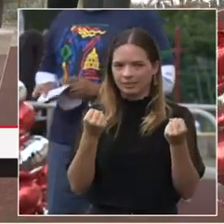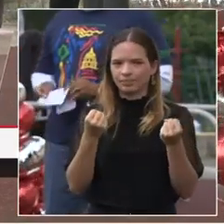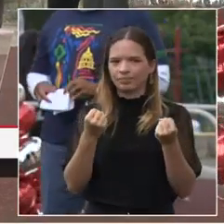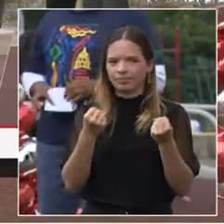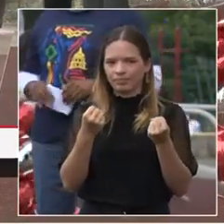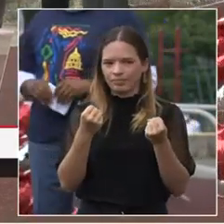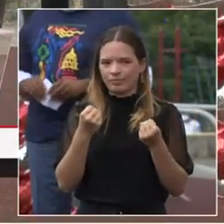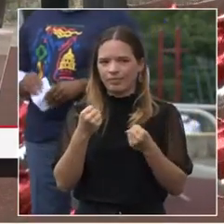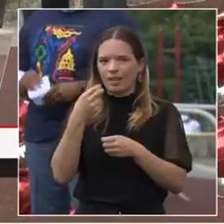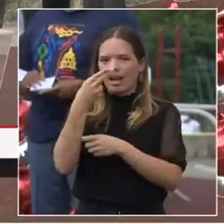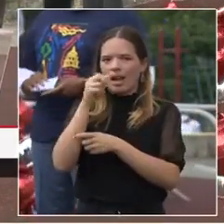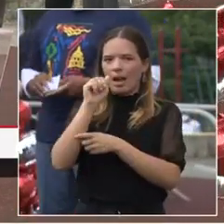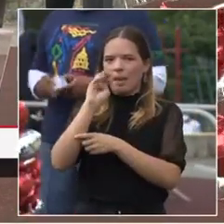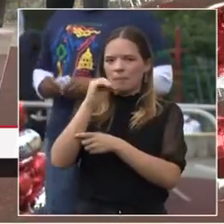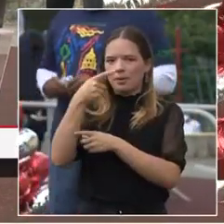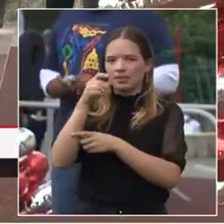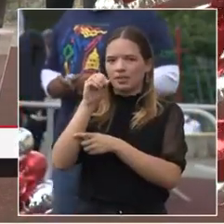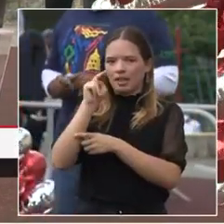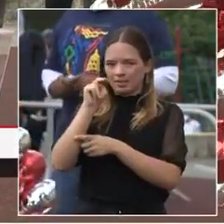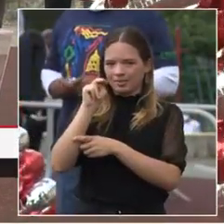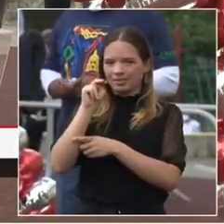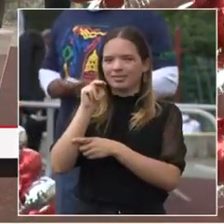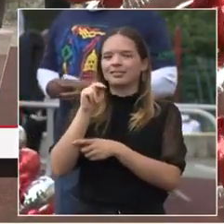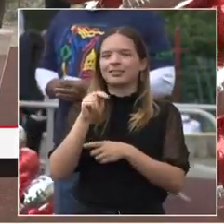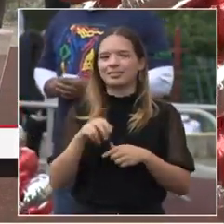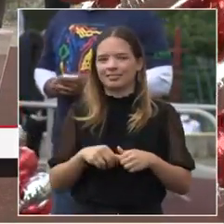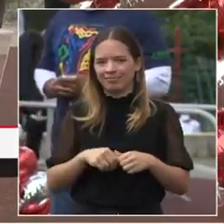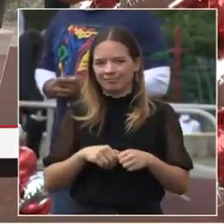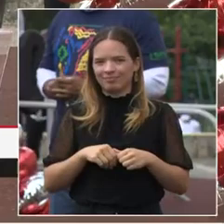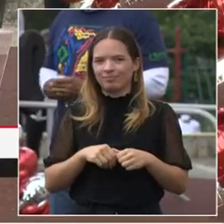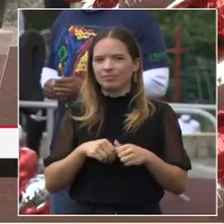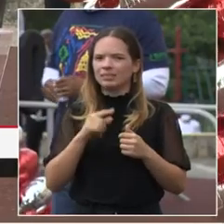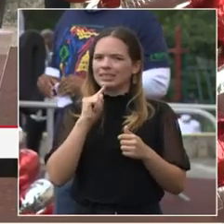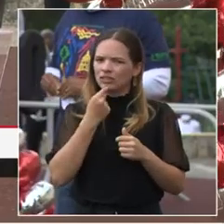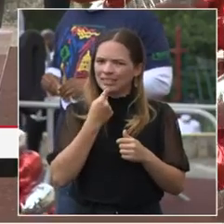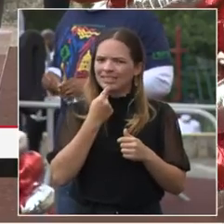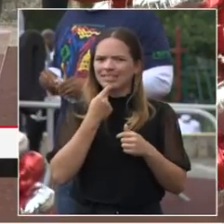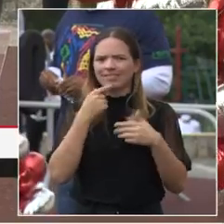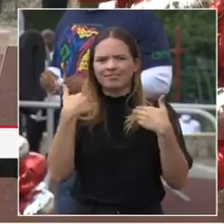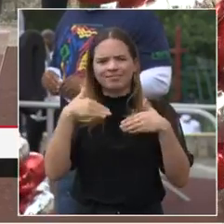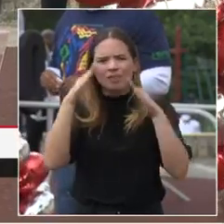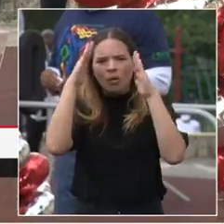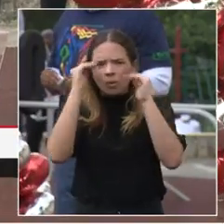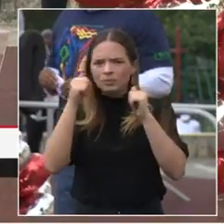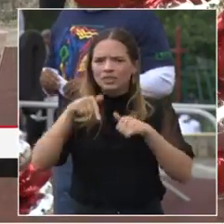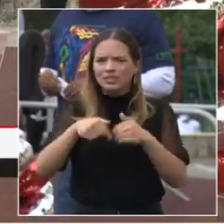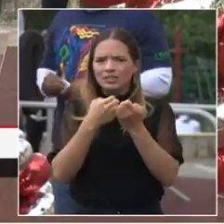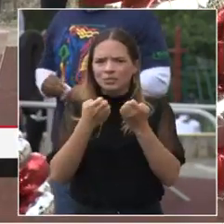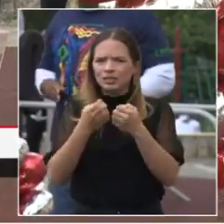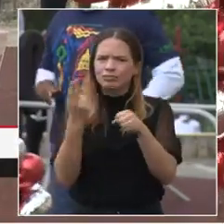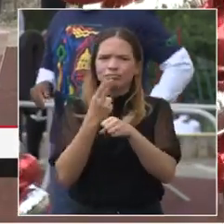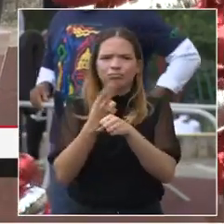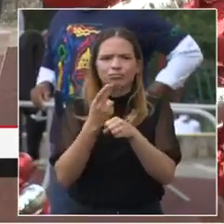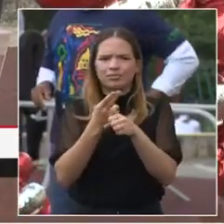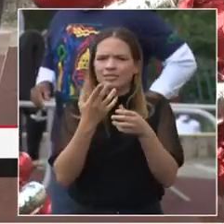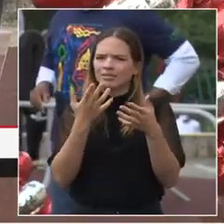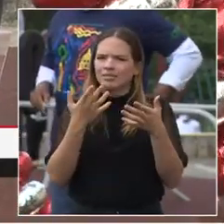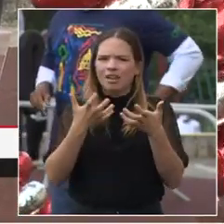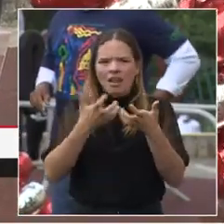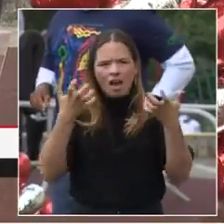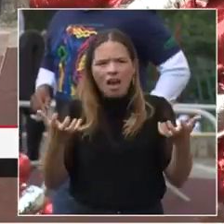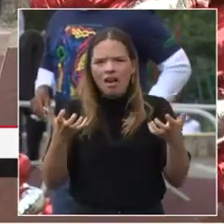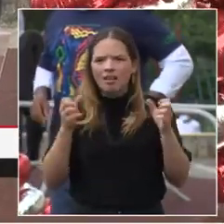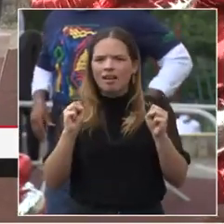So it's our sincere hope that this equipment will get good use and bring together all of you as a place